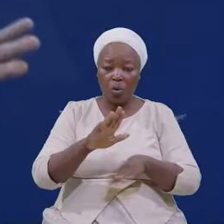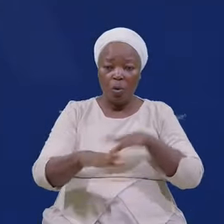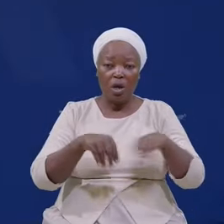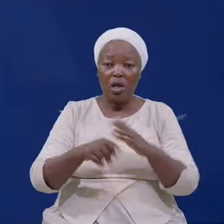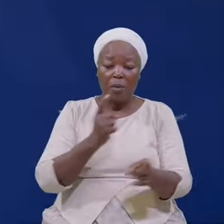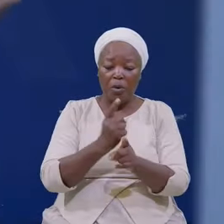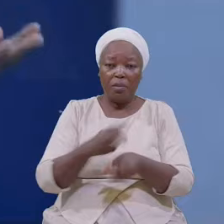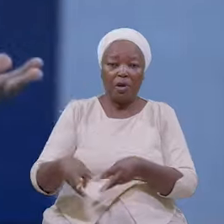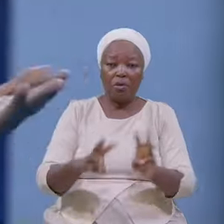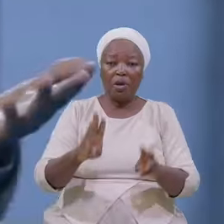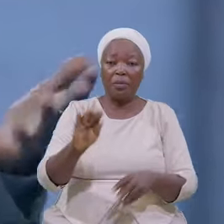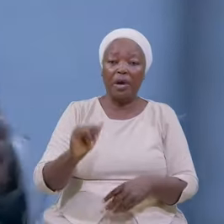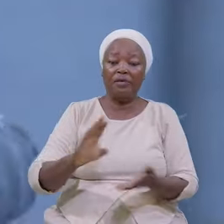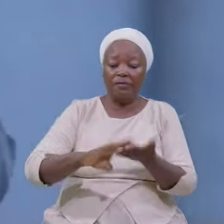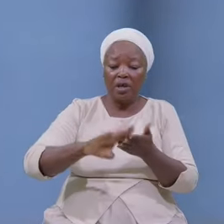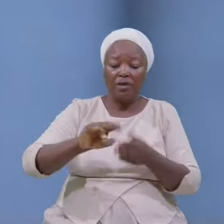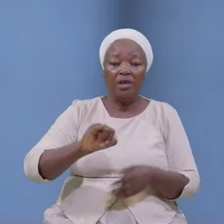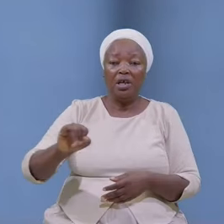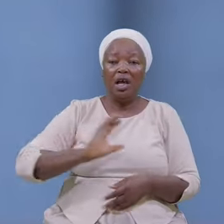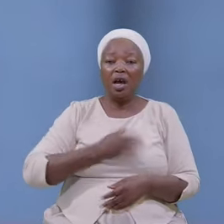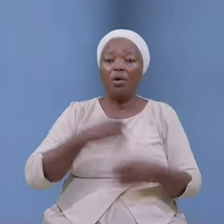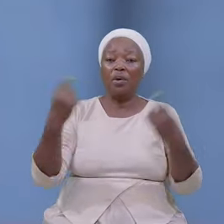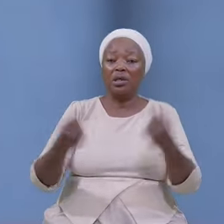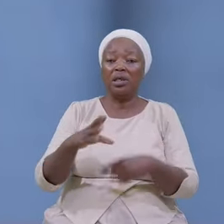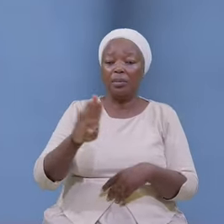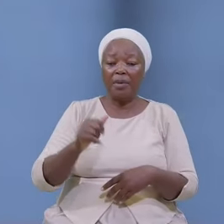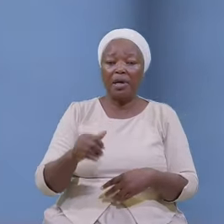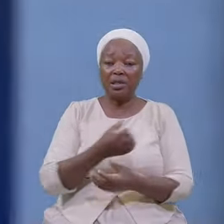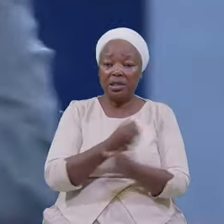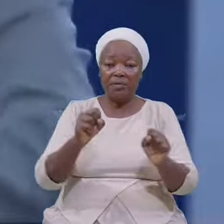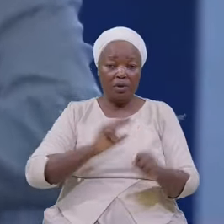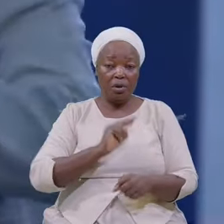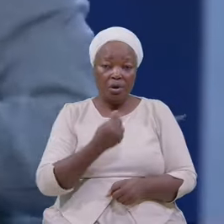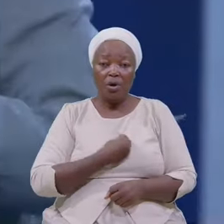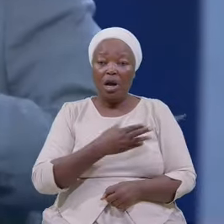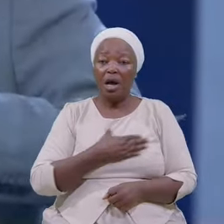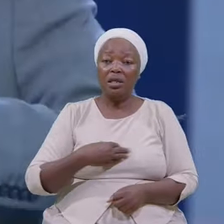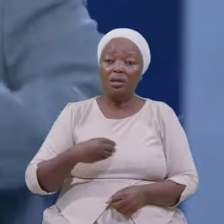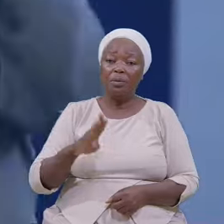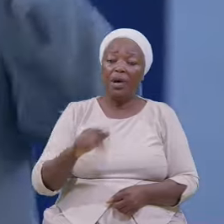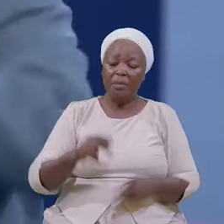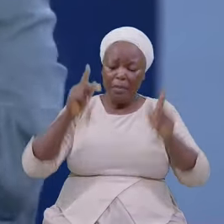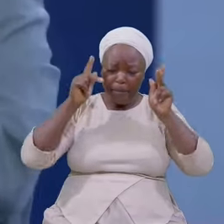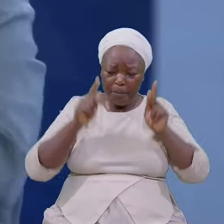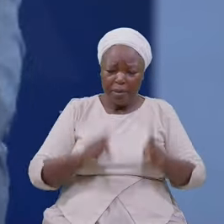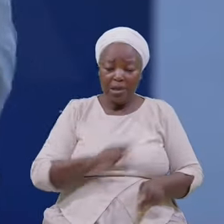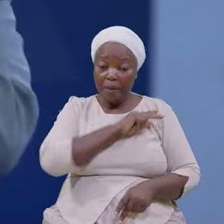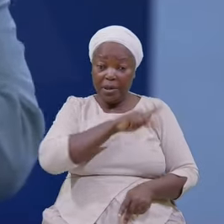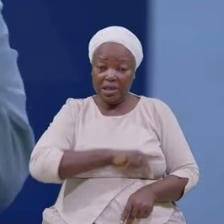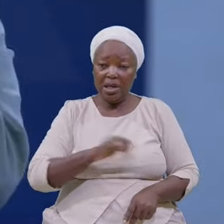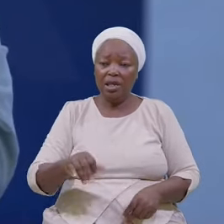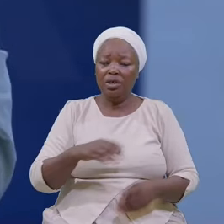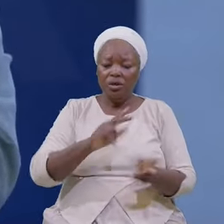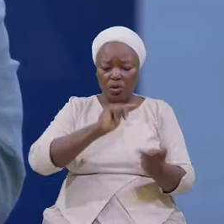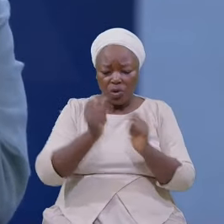by forgiving our sin, by justifying us, by personally turning our life